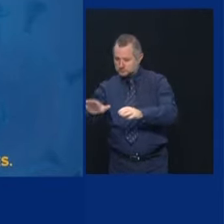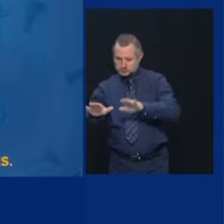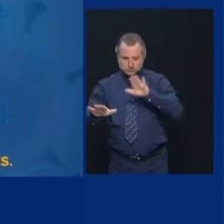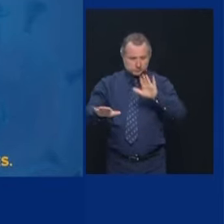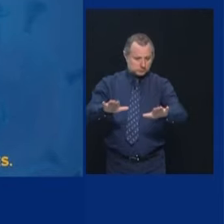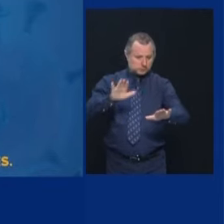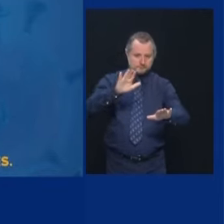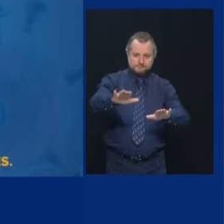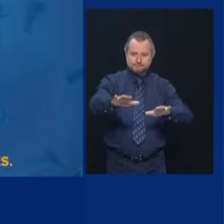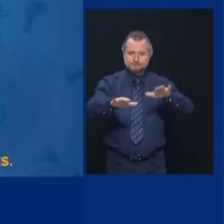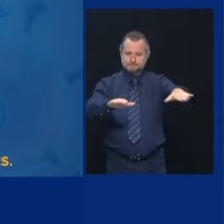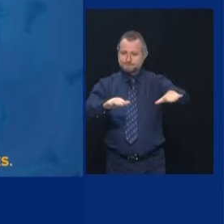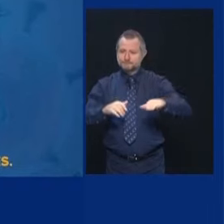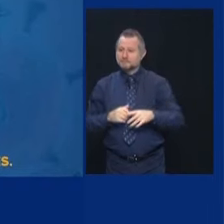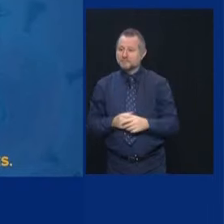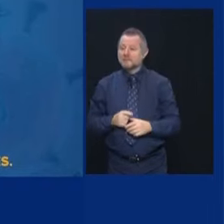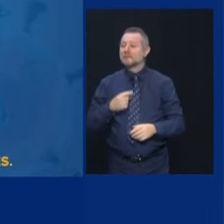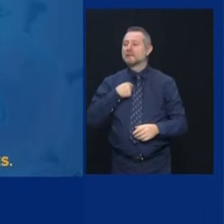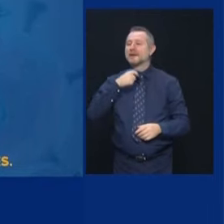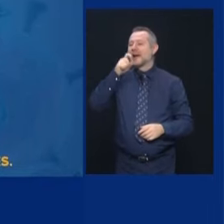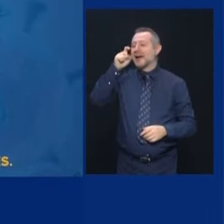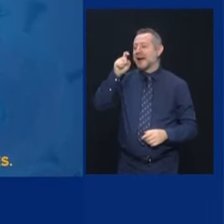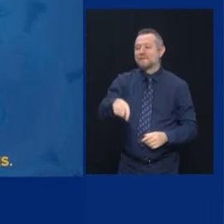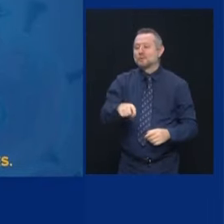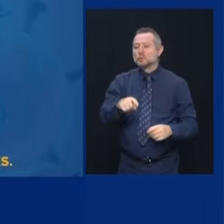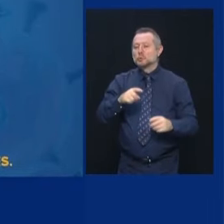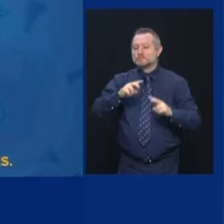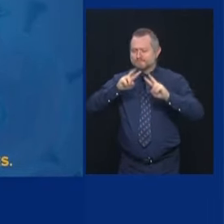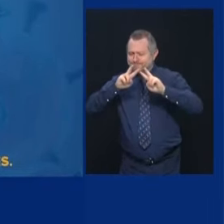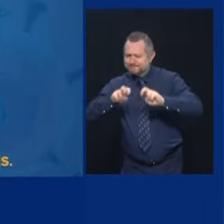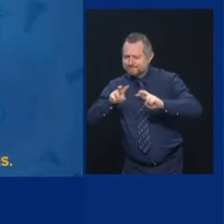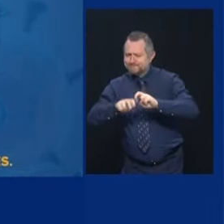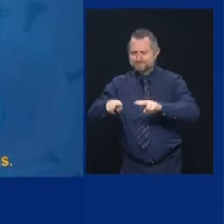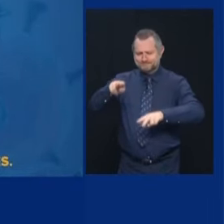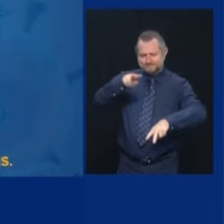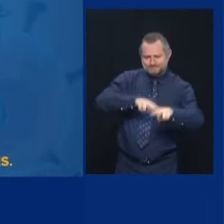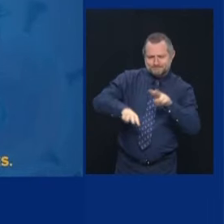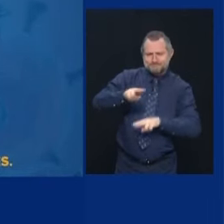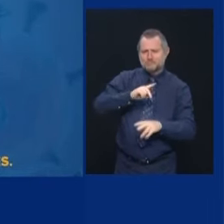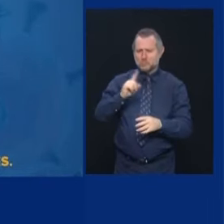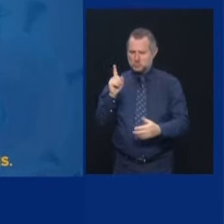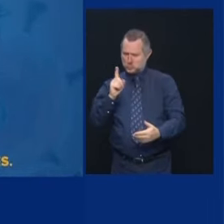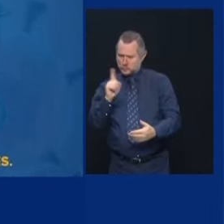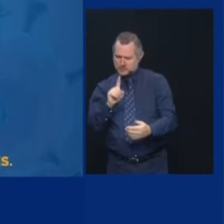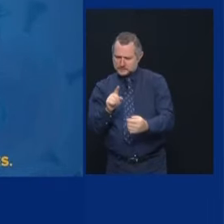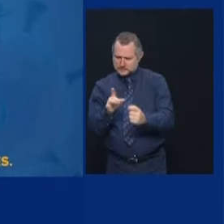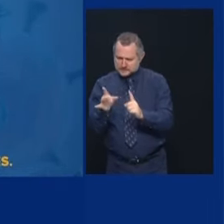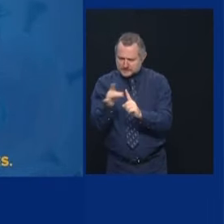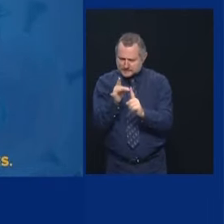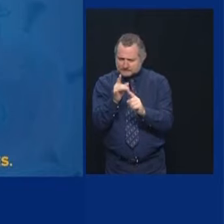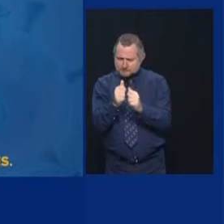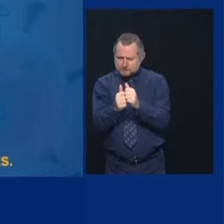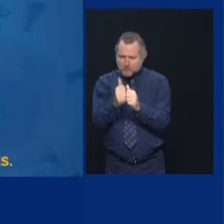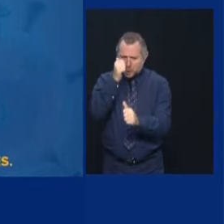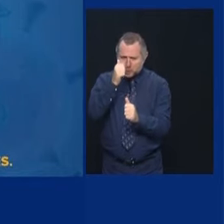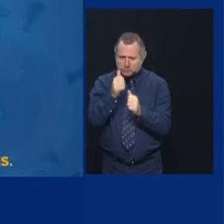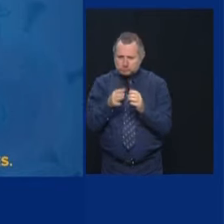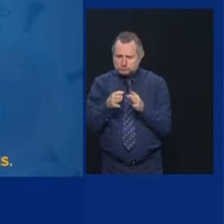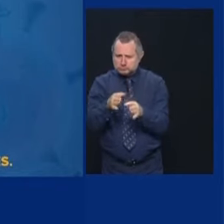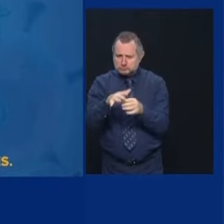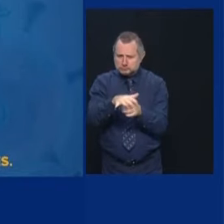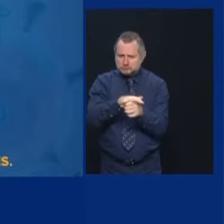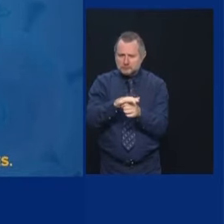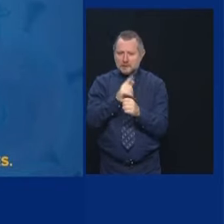Takes some review and analysis. But look at the actual cases that you have, again, by